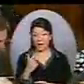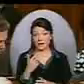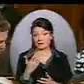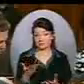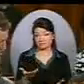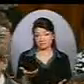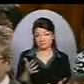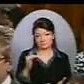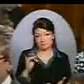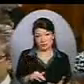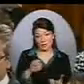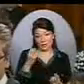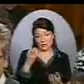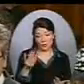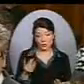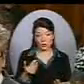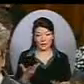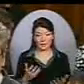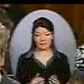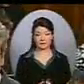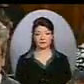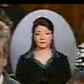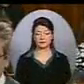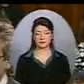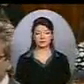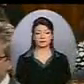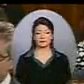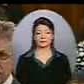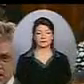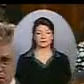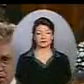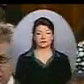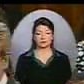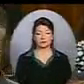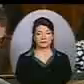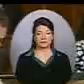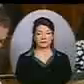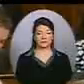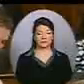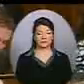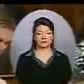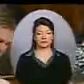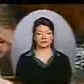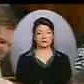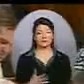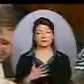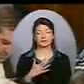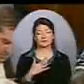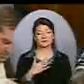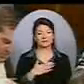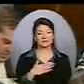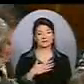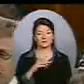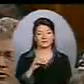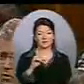sing the golden oldies of Tricky Dick, he didn't listen to the question, which was about the shenanigans in Thunder Bay. Now, when they were caught out in